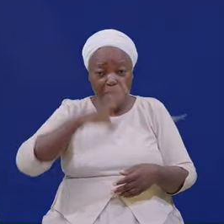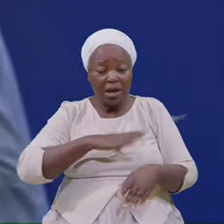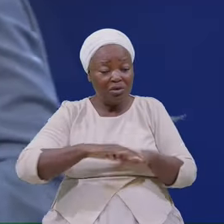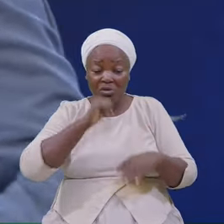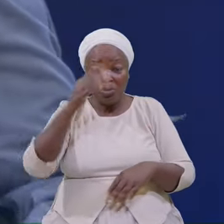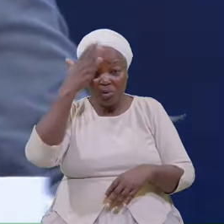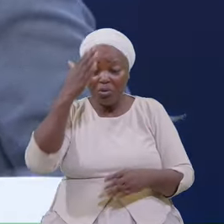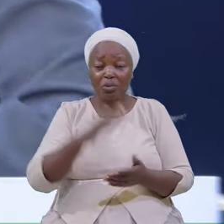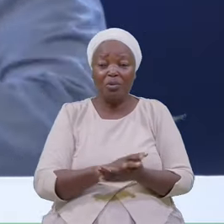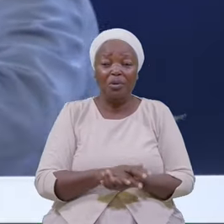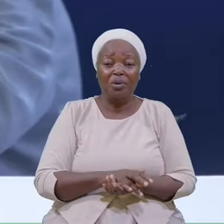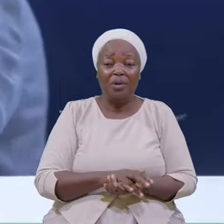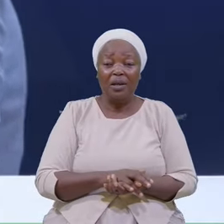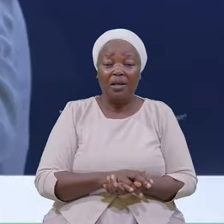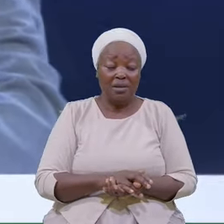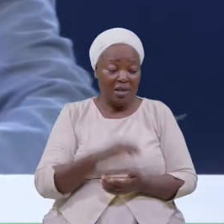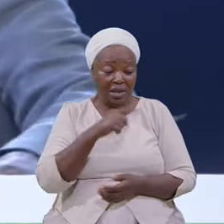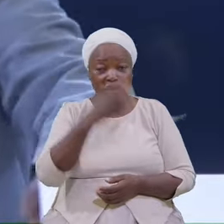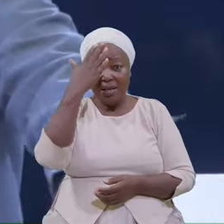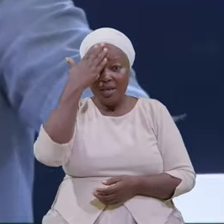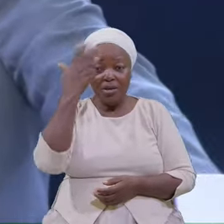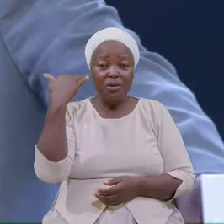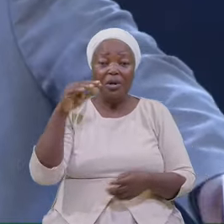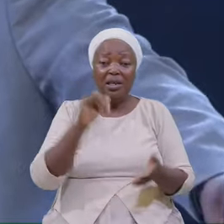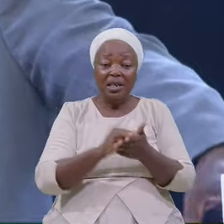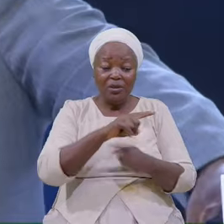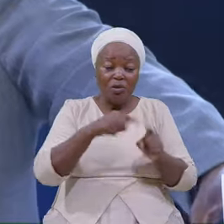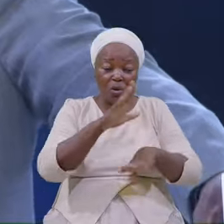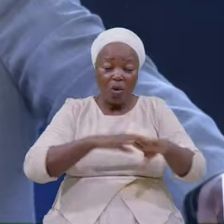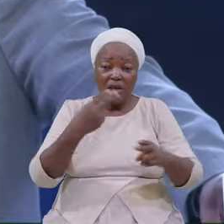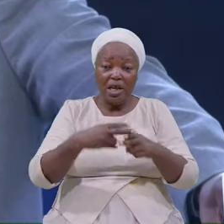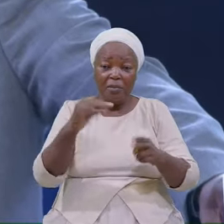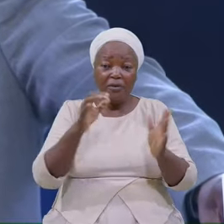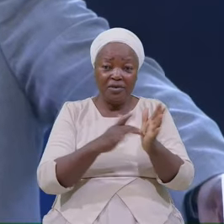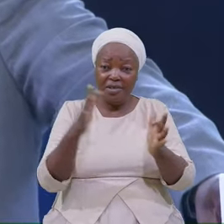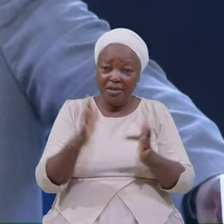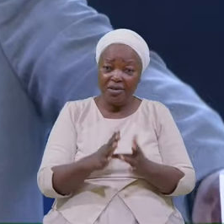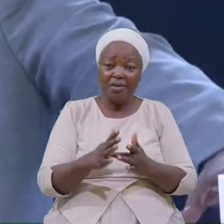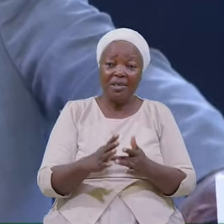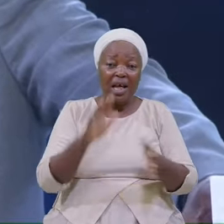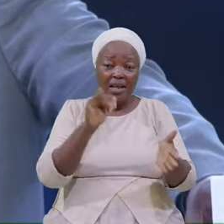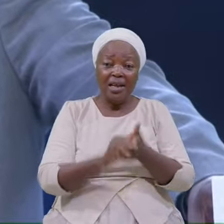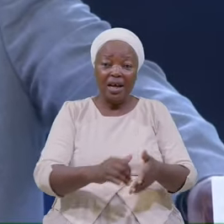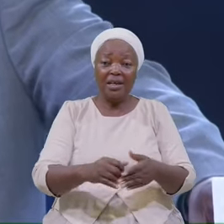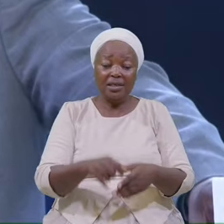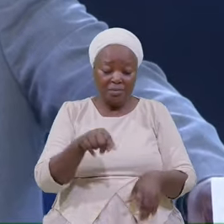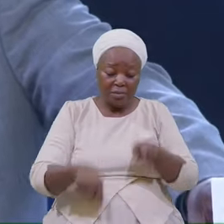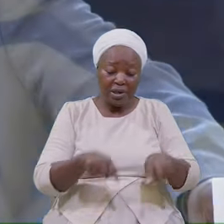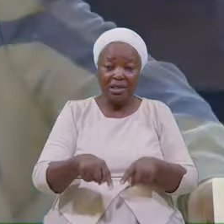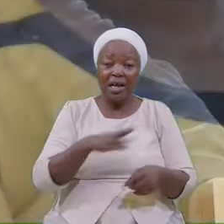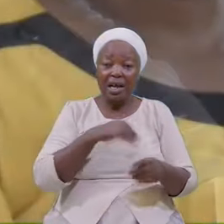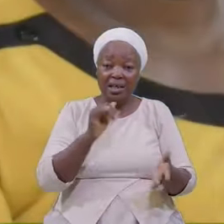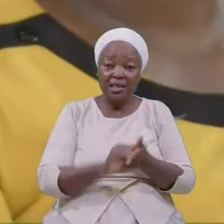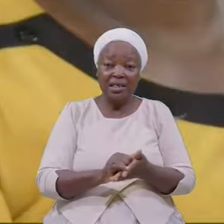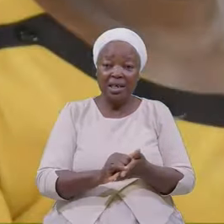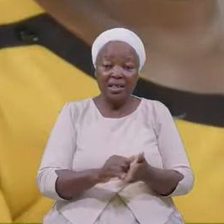savait ce que l'homme là ne savait pas. He knew. Il savait. That when you mention the name of Jesus, that paralysis and that